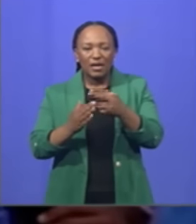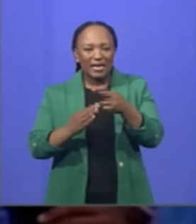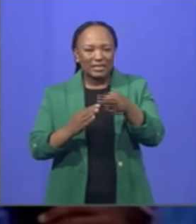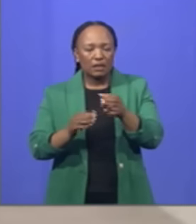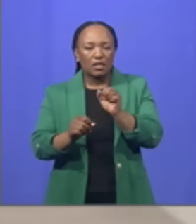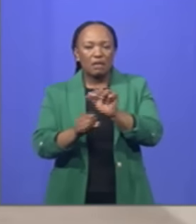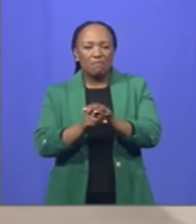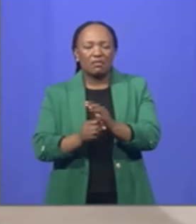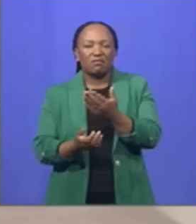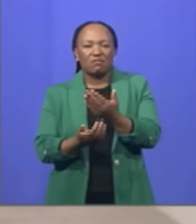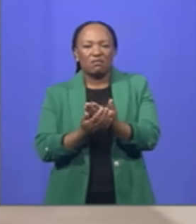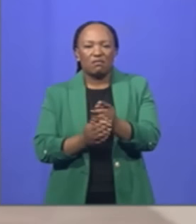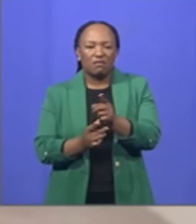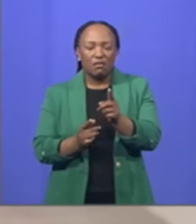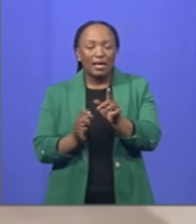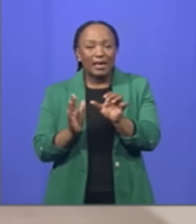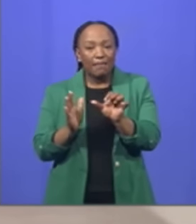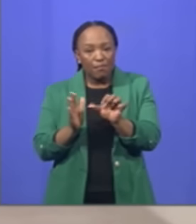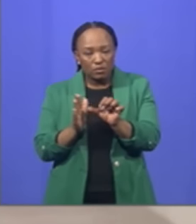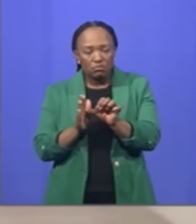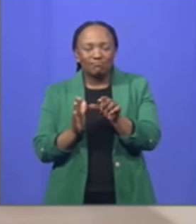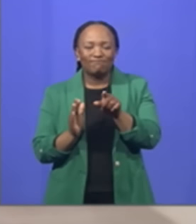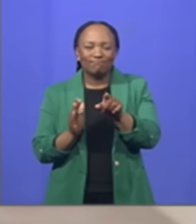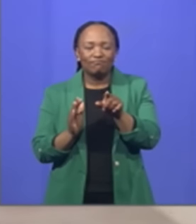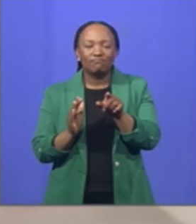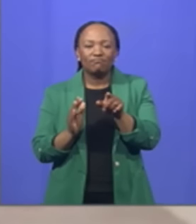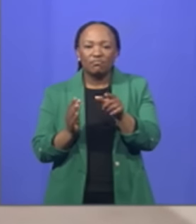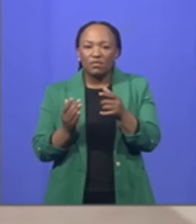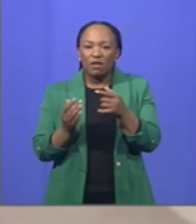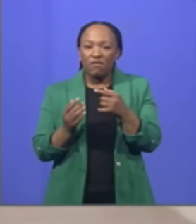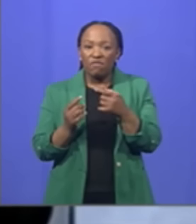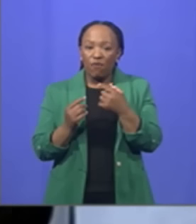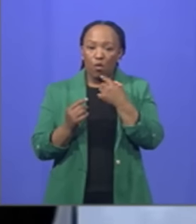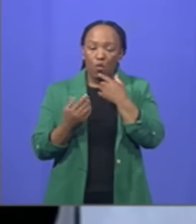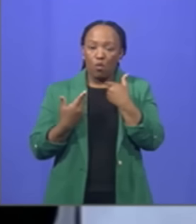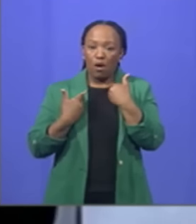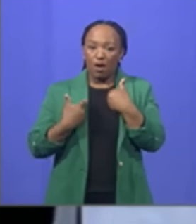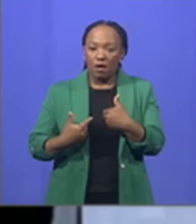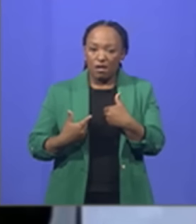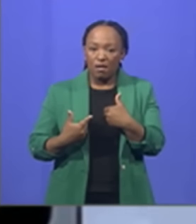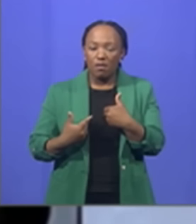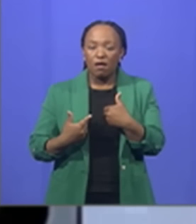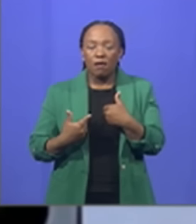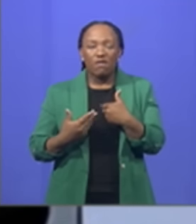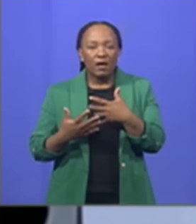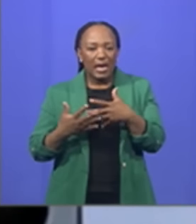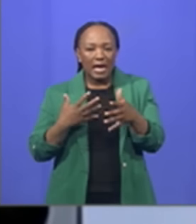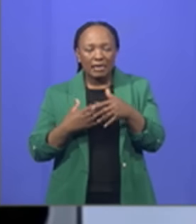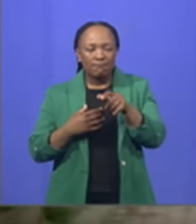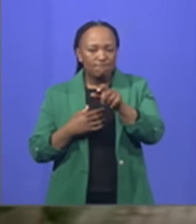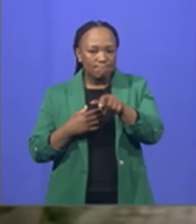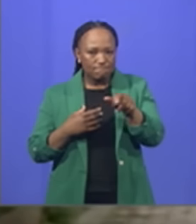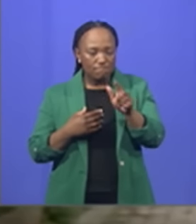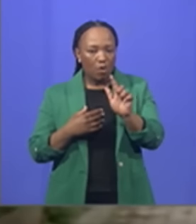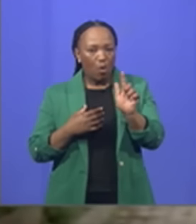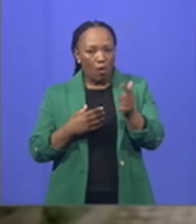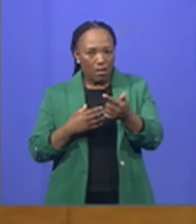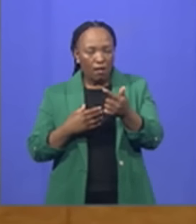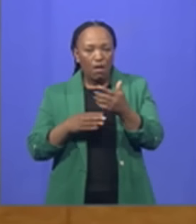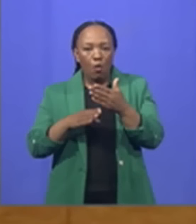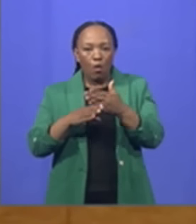tše. Jwale go bohlokwa ka kudu go rena go mongwe le mongwe go swanetše go šoma